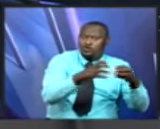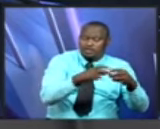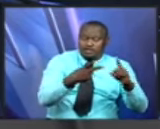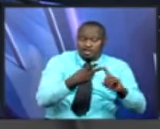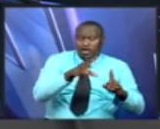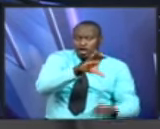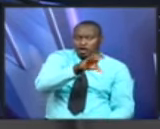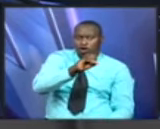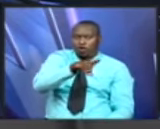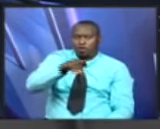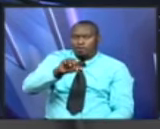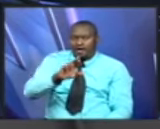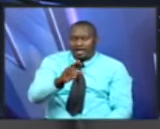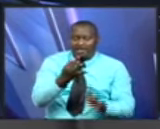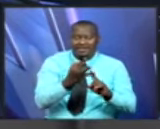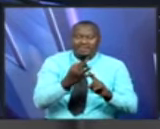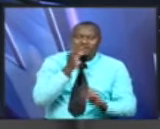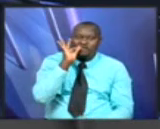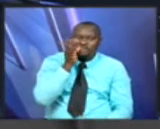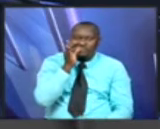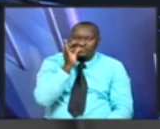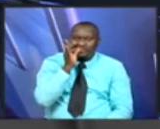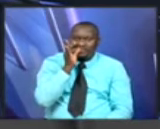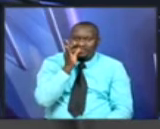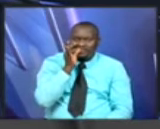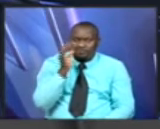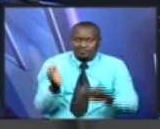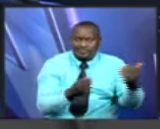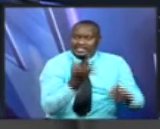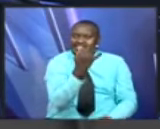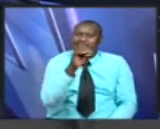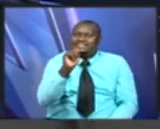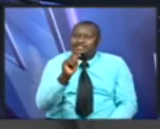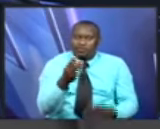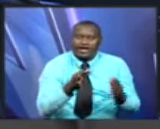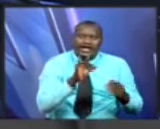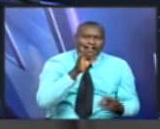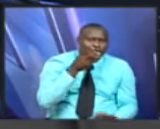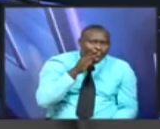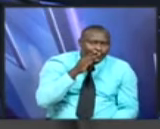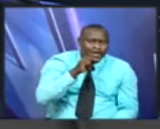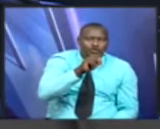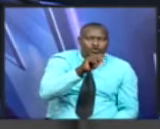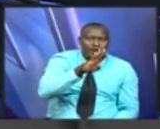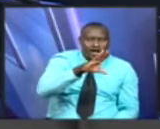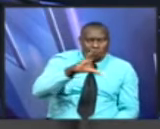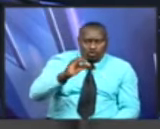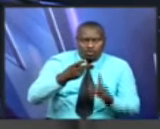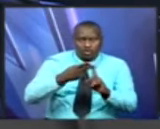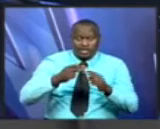copper, and coffee. And the three T's were tobacco, tourism,